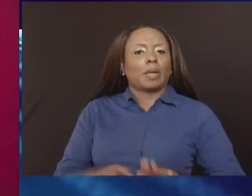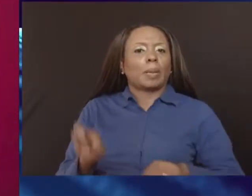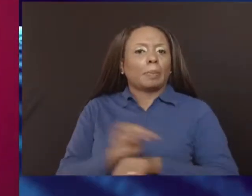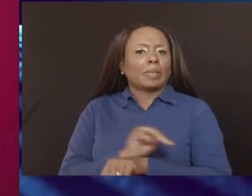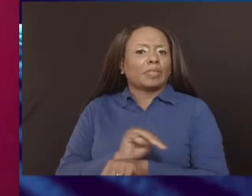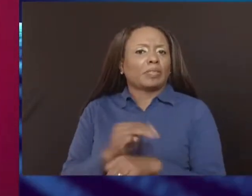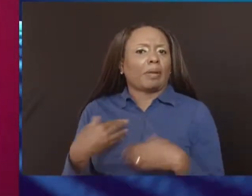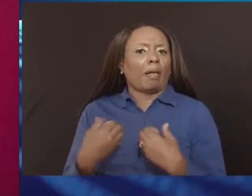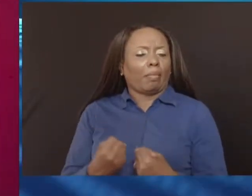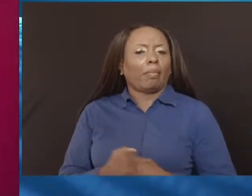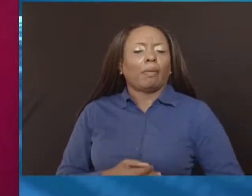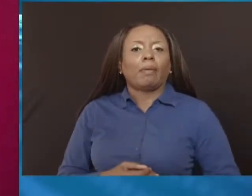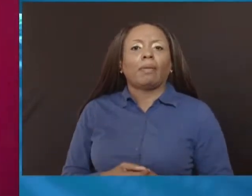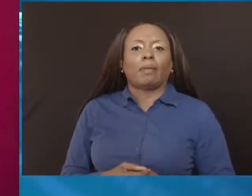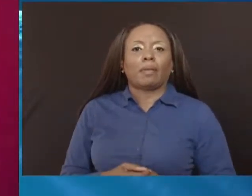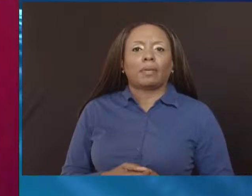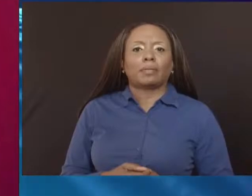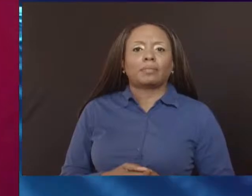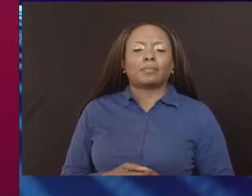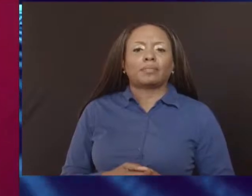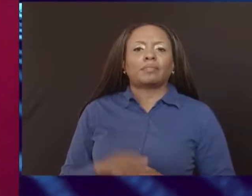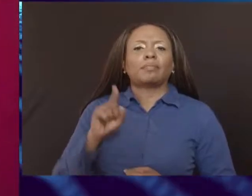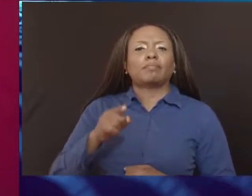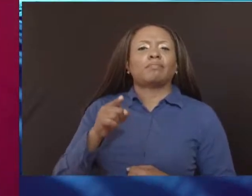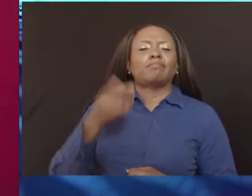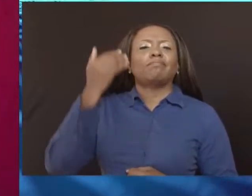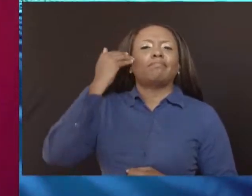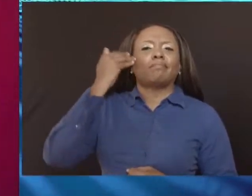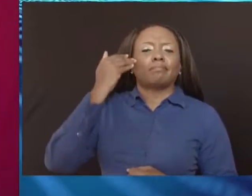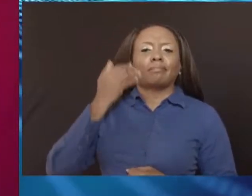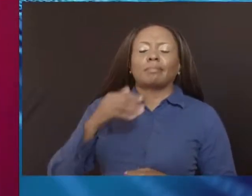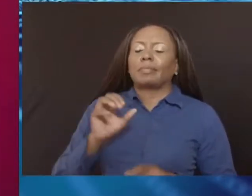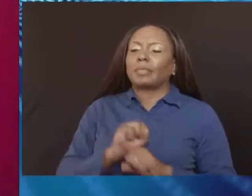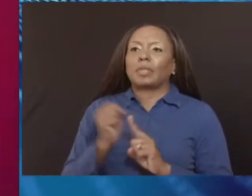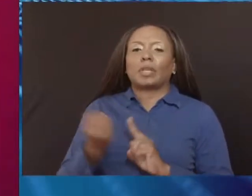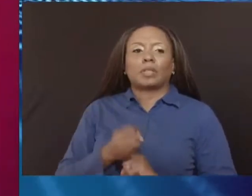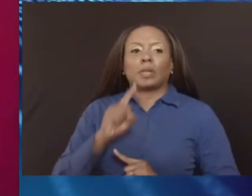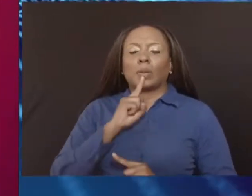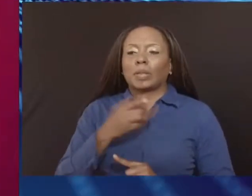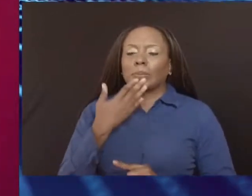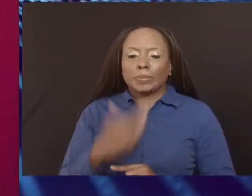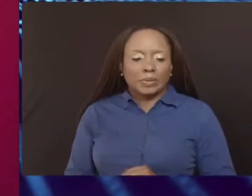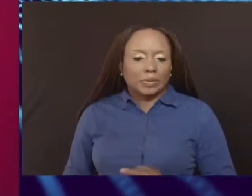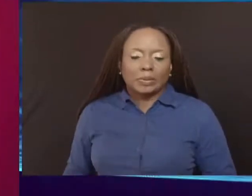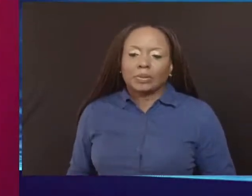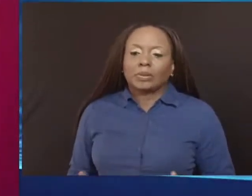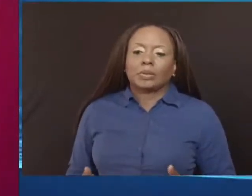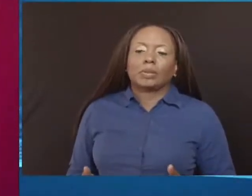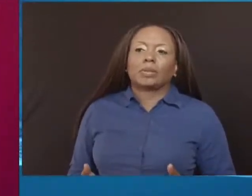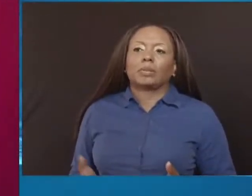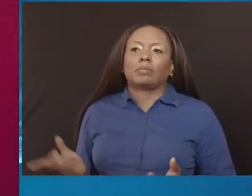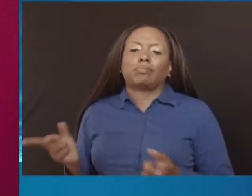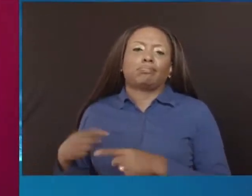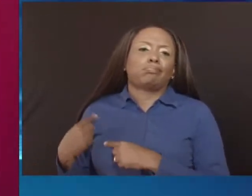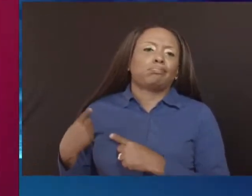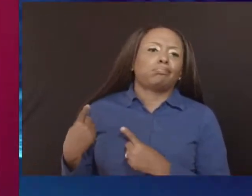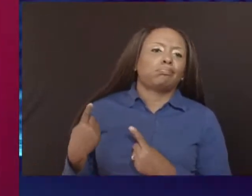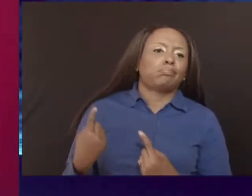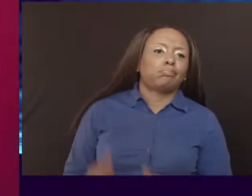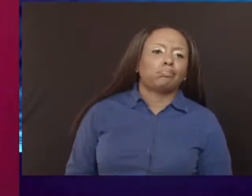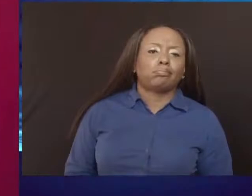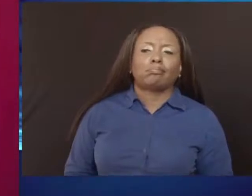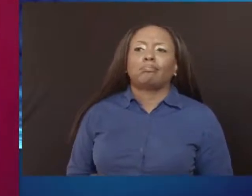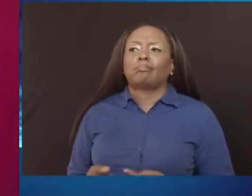So as you're all aware, we are in a dire situation right now. Over the last few weeks, we've had